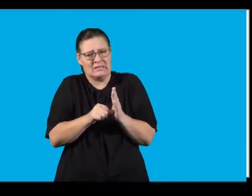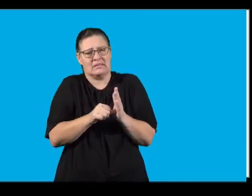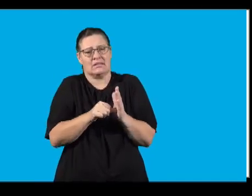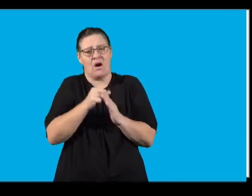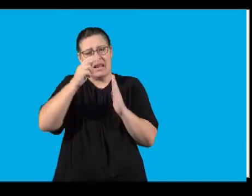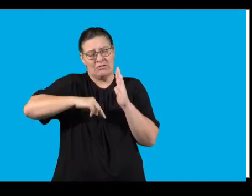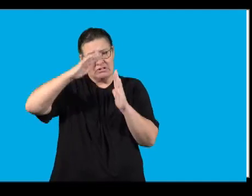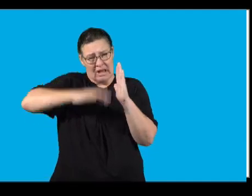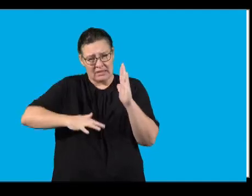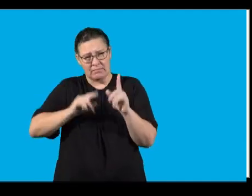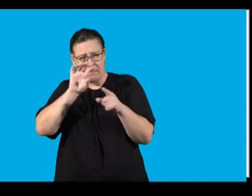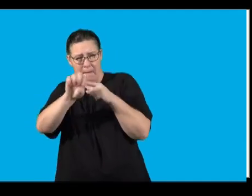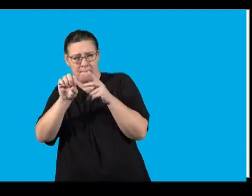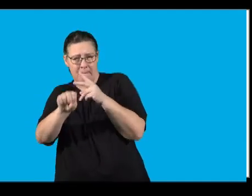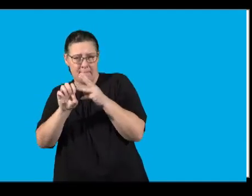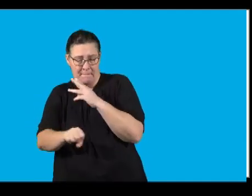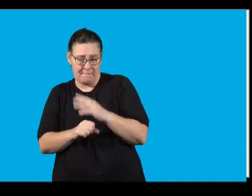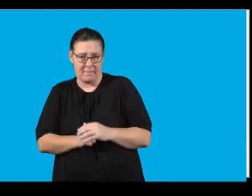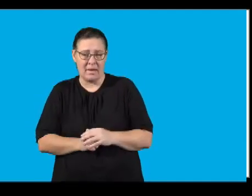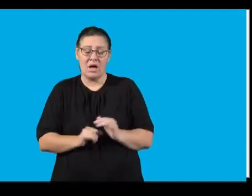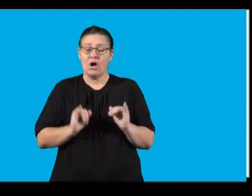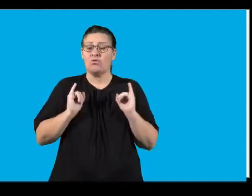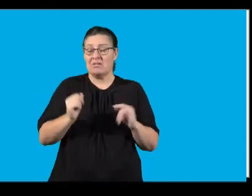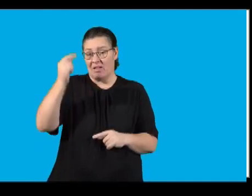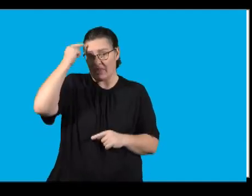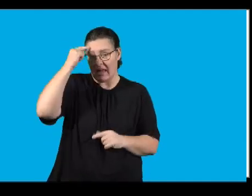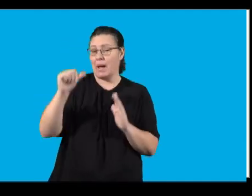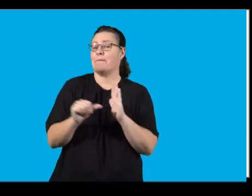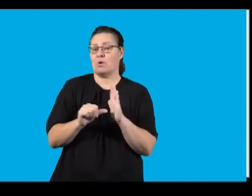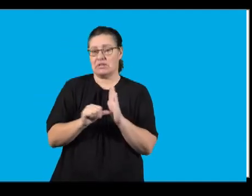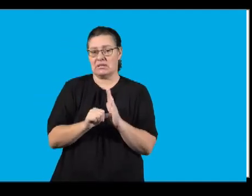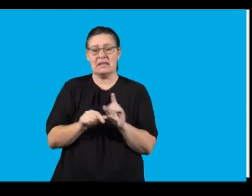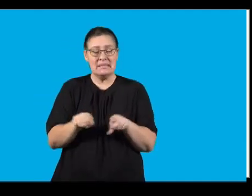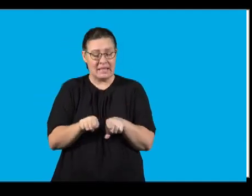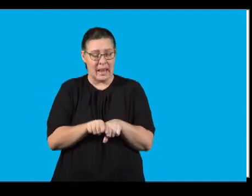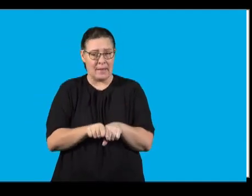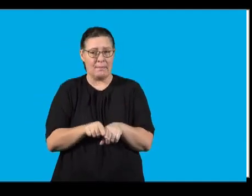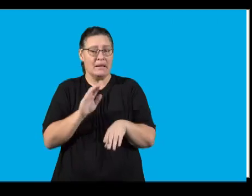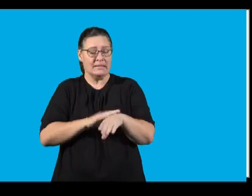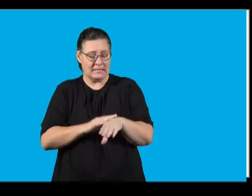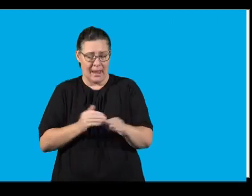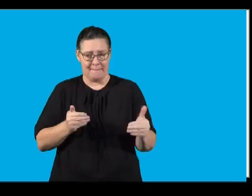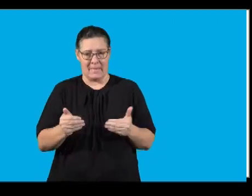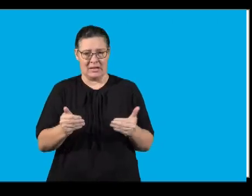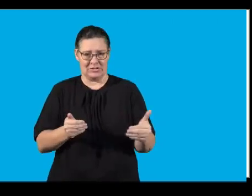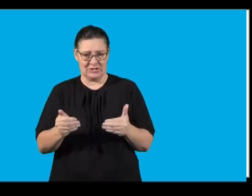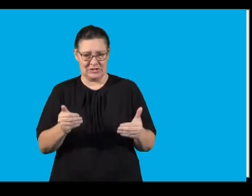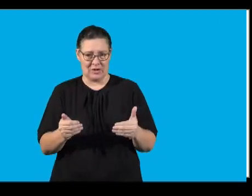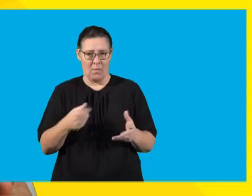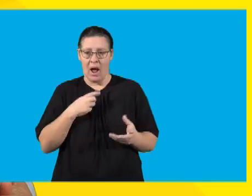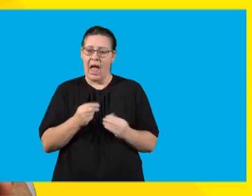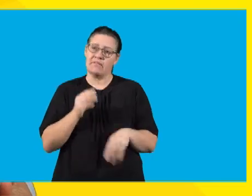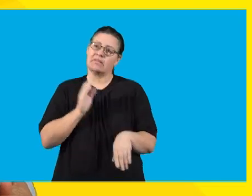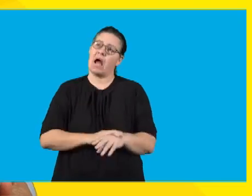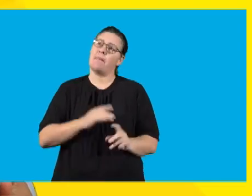And remember, in exams, critical thinking is important as well as time management. You are in a time-bound